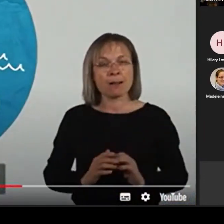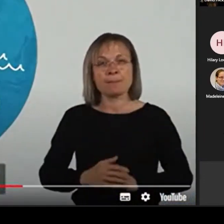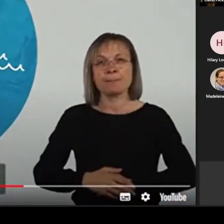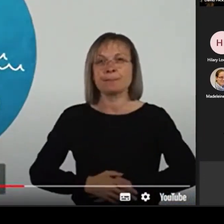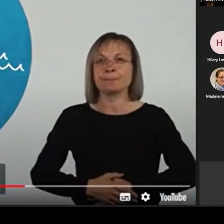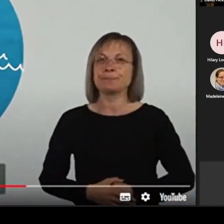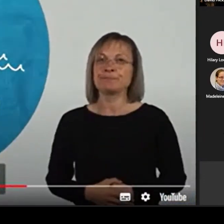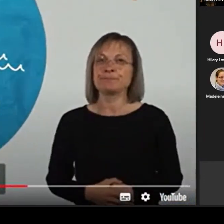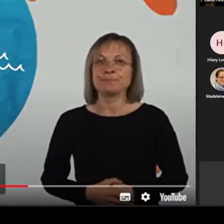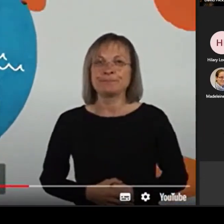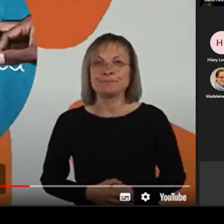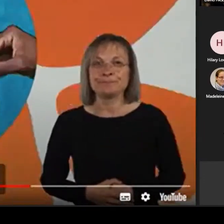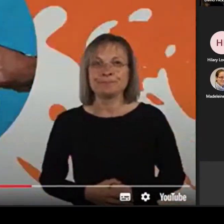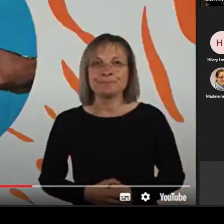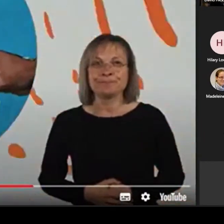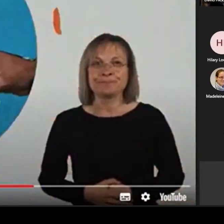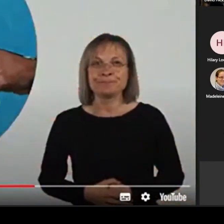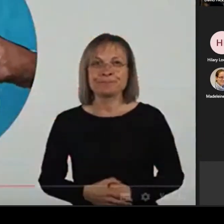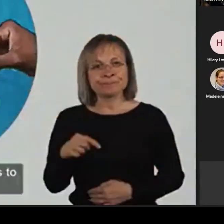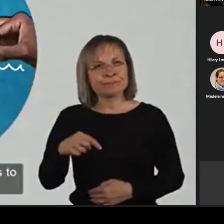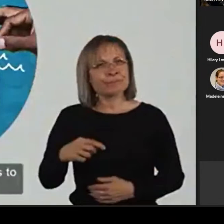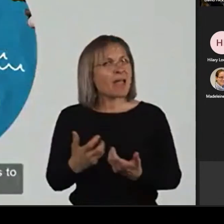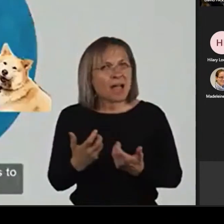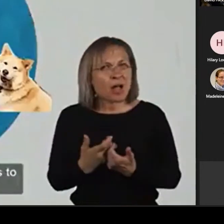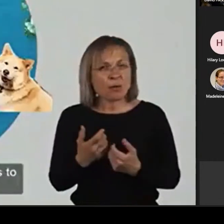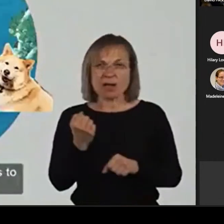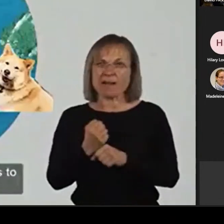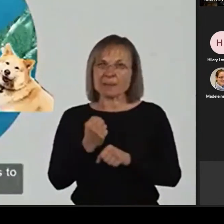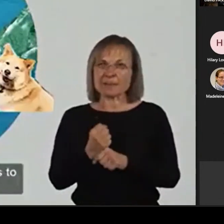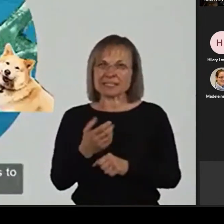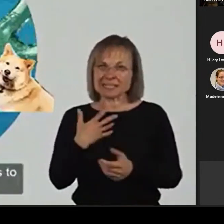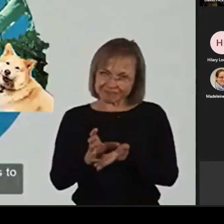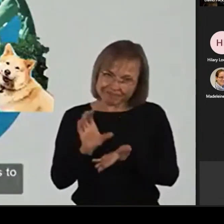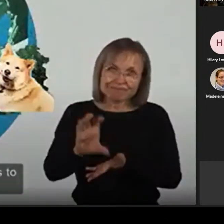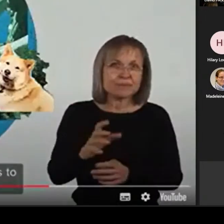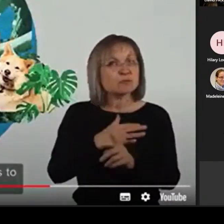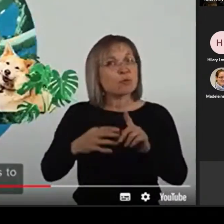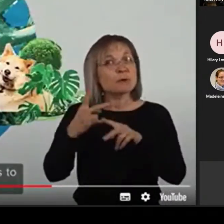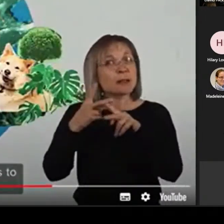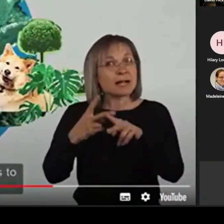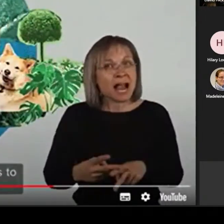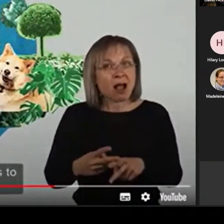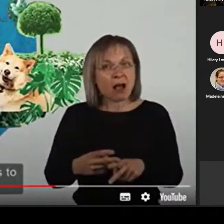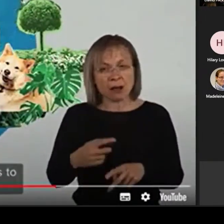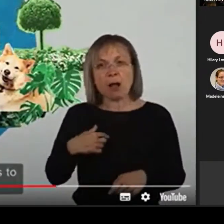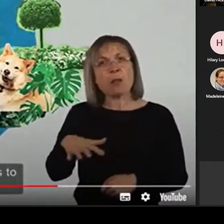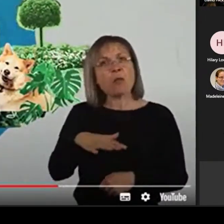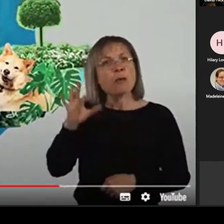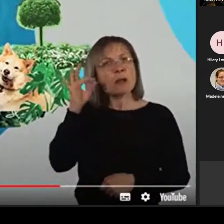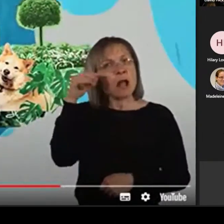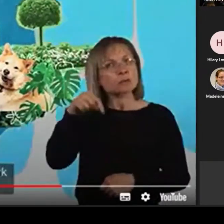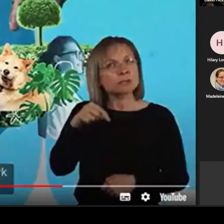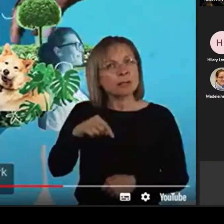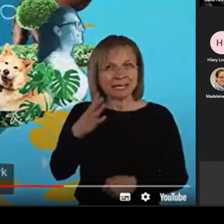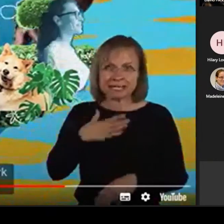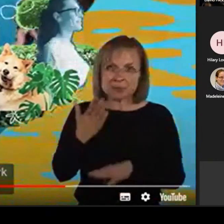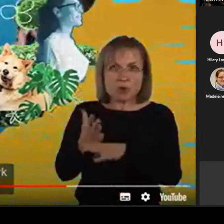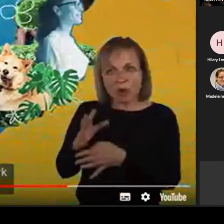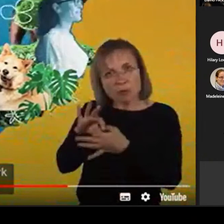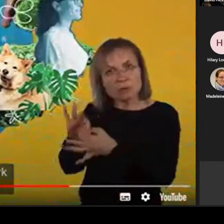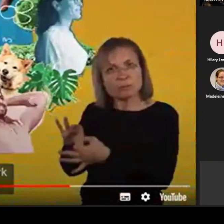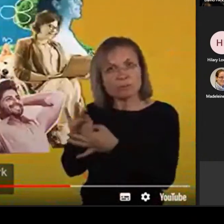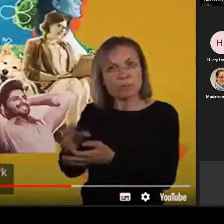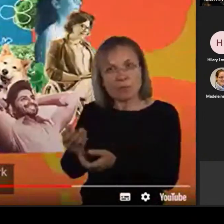everywhere and for everyone. To do this, our government needs to invest in social care, and our